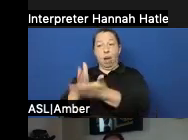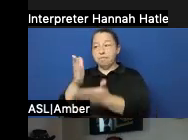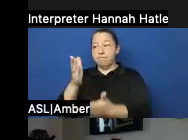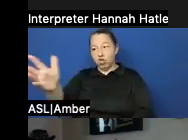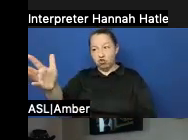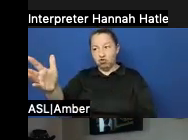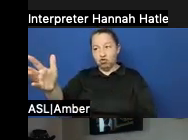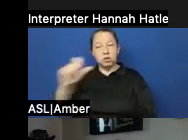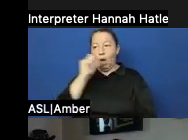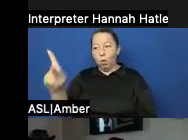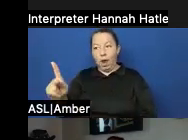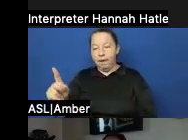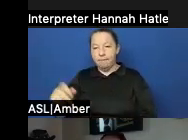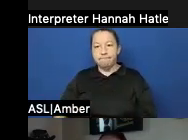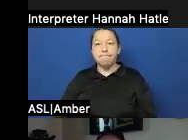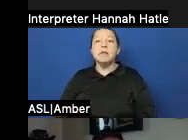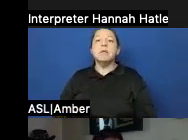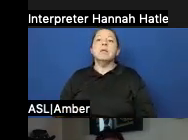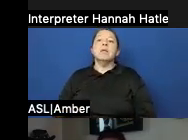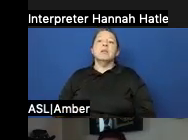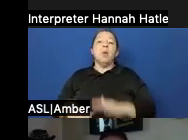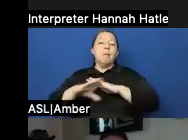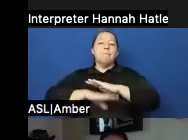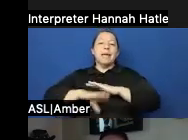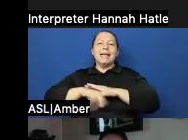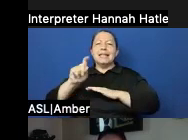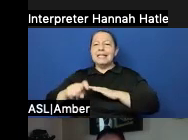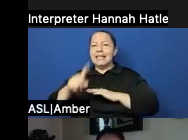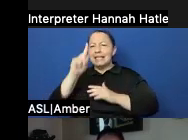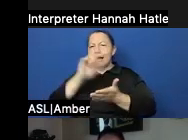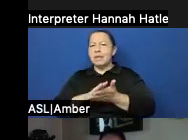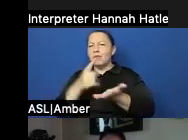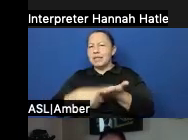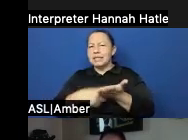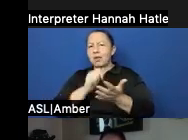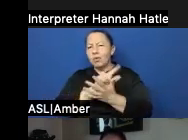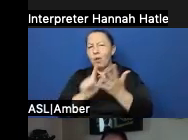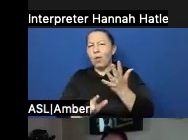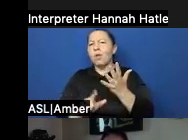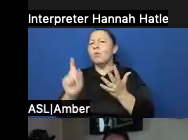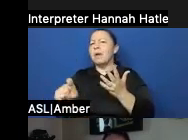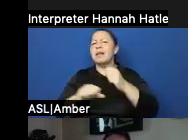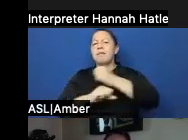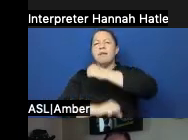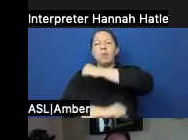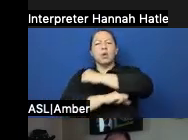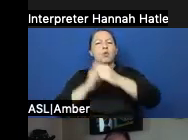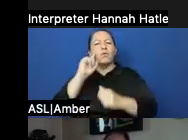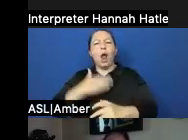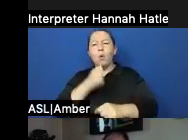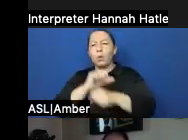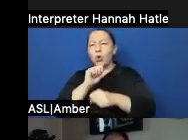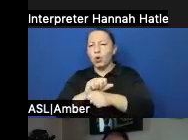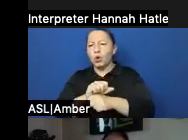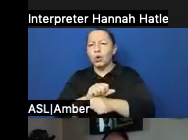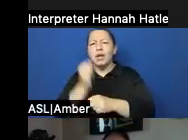Basic needs. We went through all of this already. We need to have a foundation of our work if we want to walk